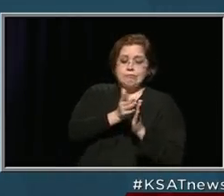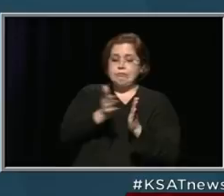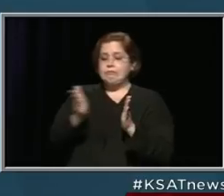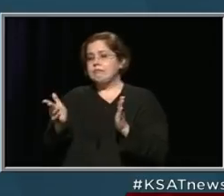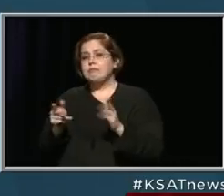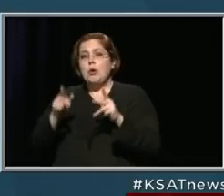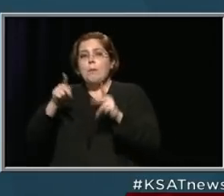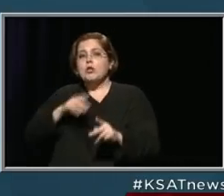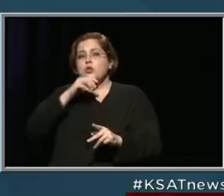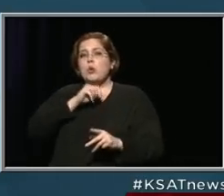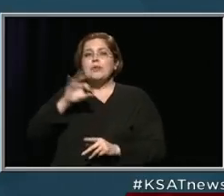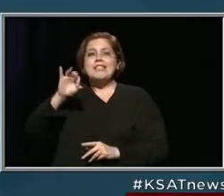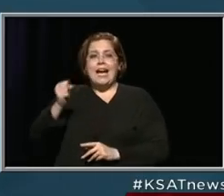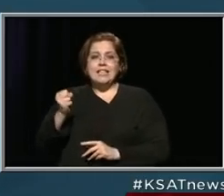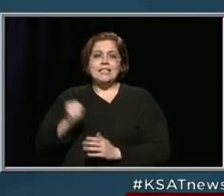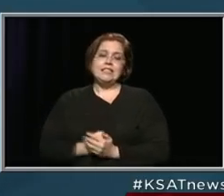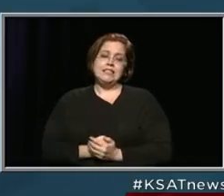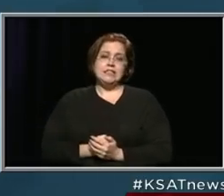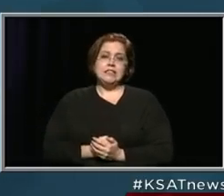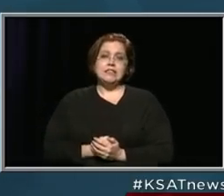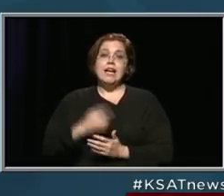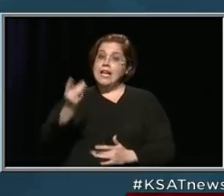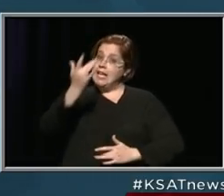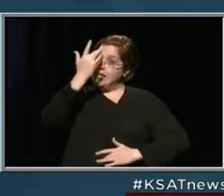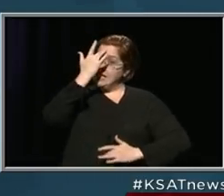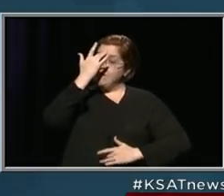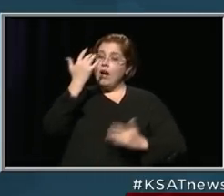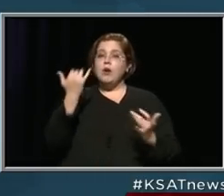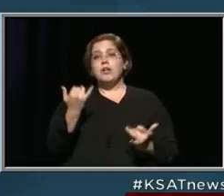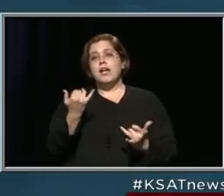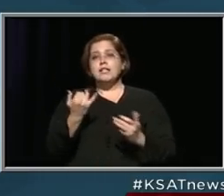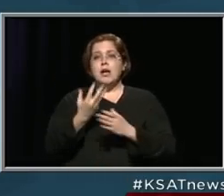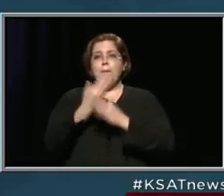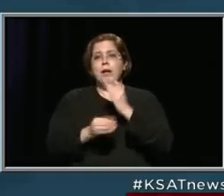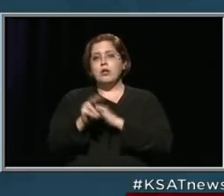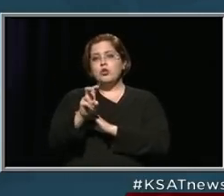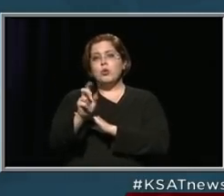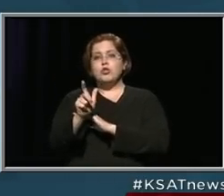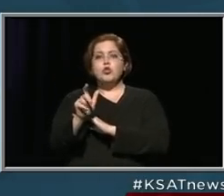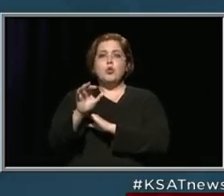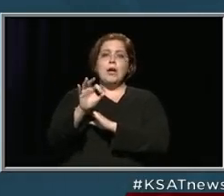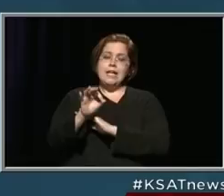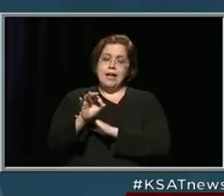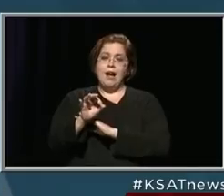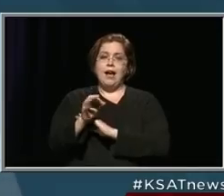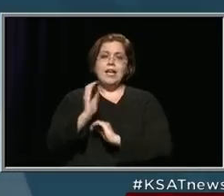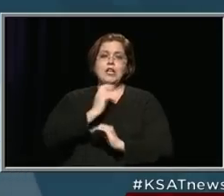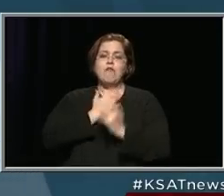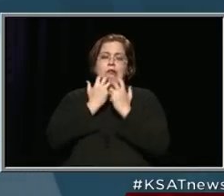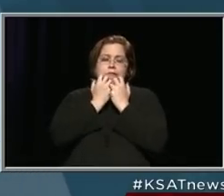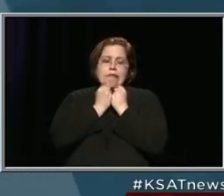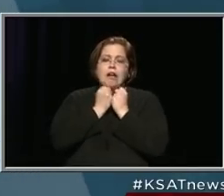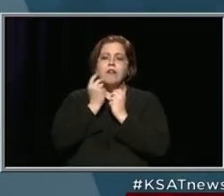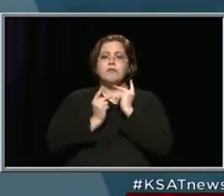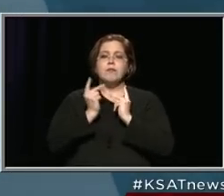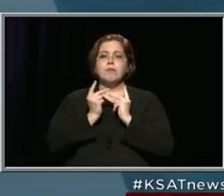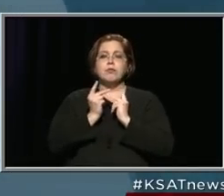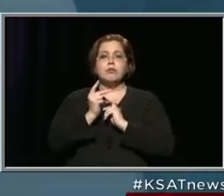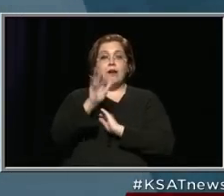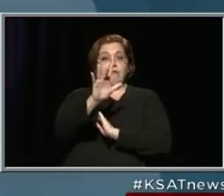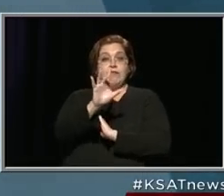up to their 90s. This virus has now taken a total of 229 of our loved ones, 58 of